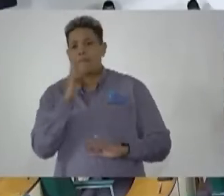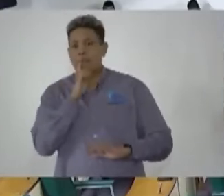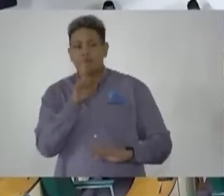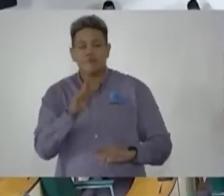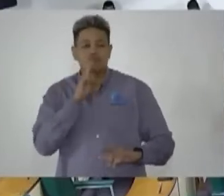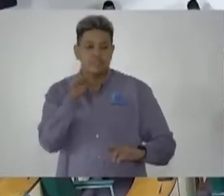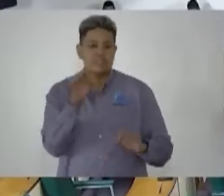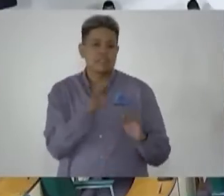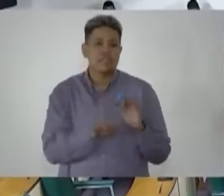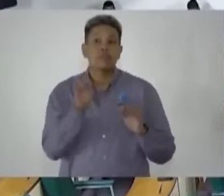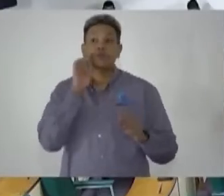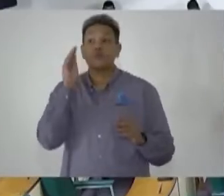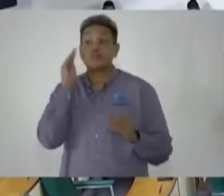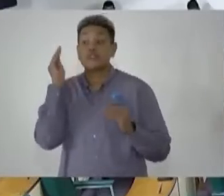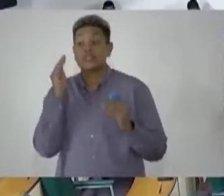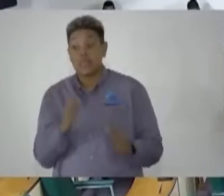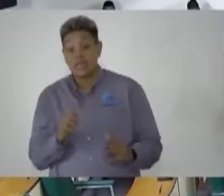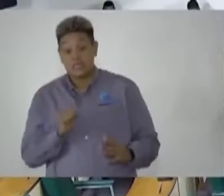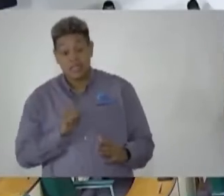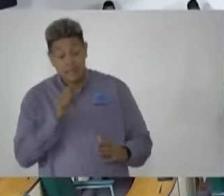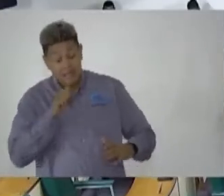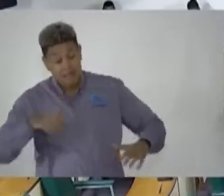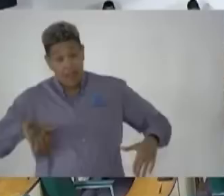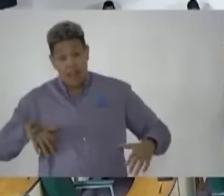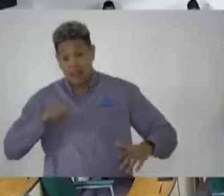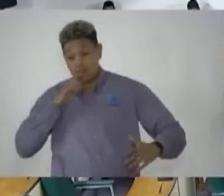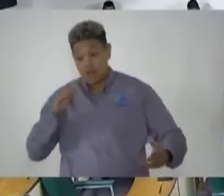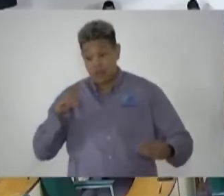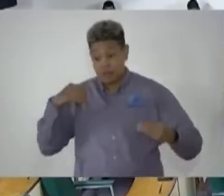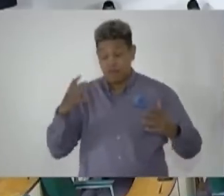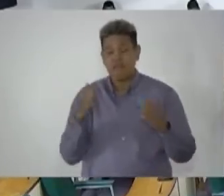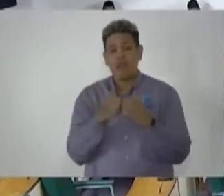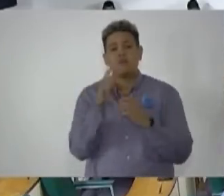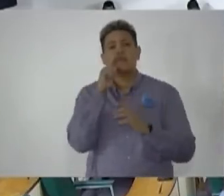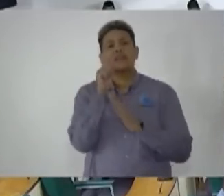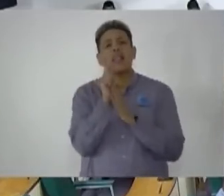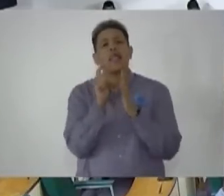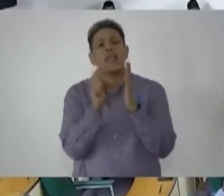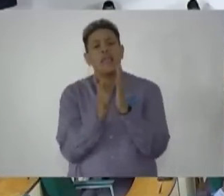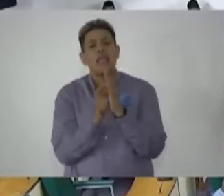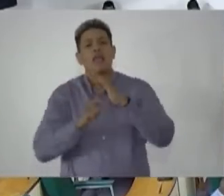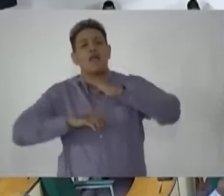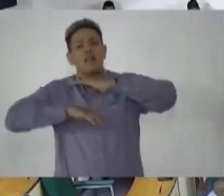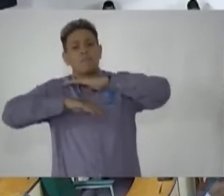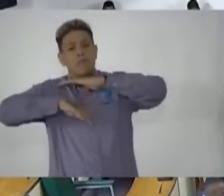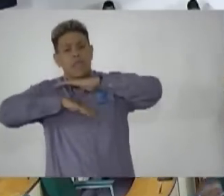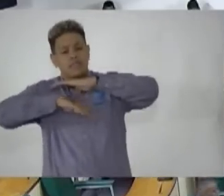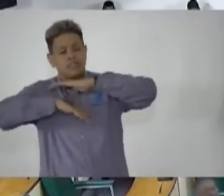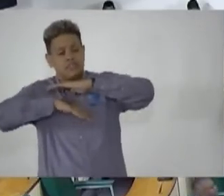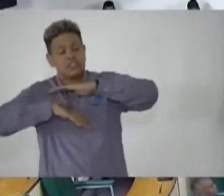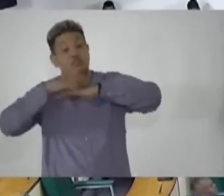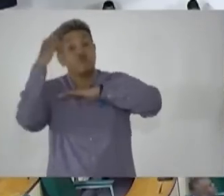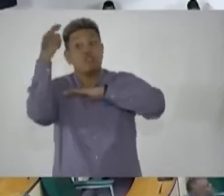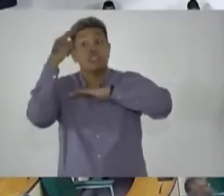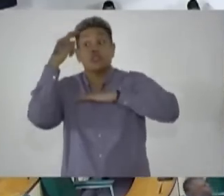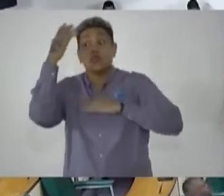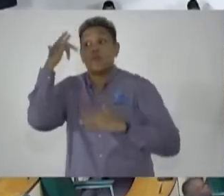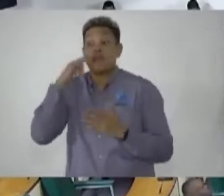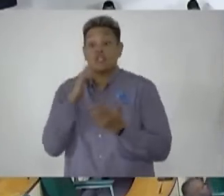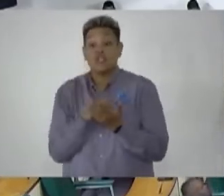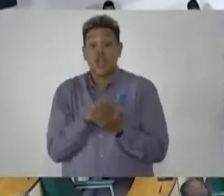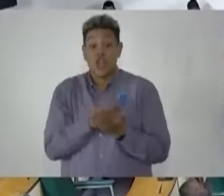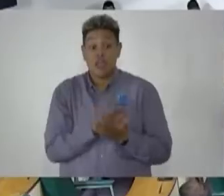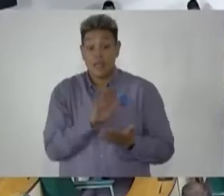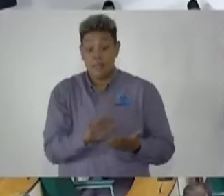is simply to say that I have not been provided with the legal basis on which a